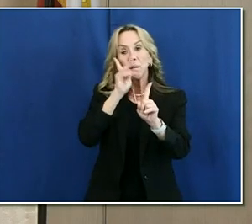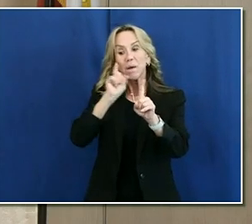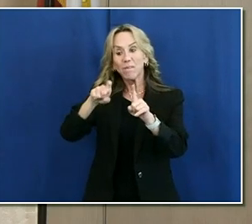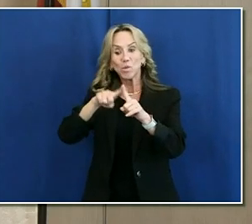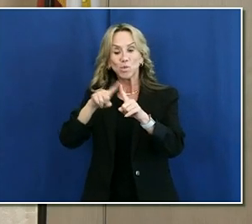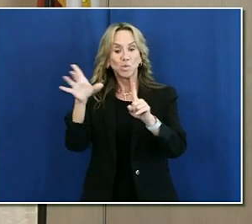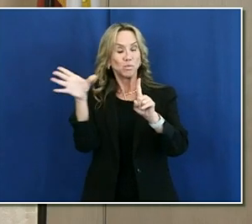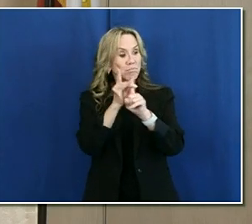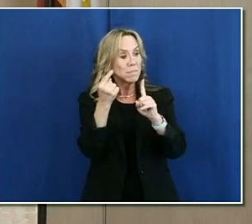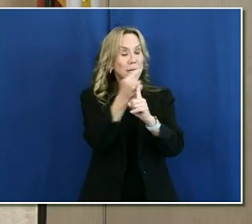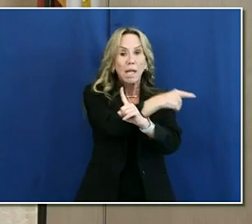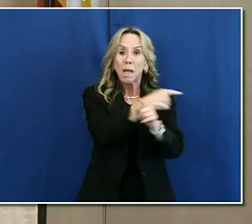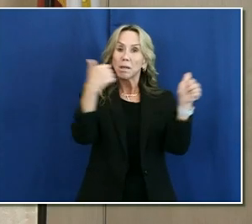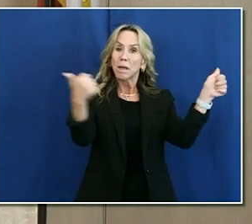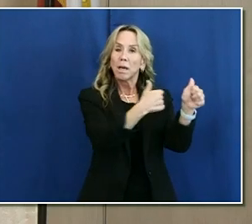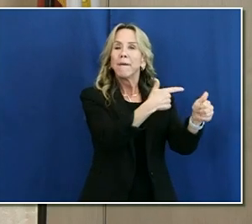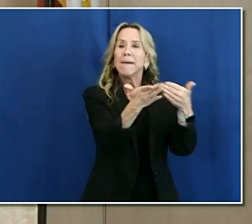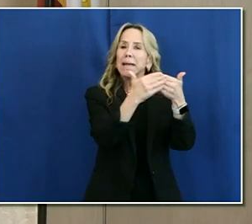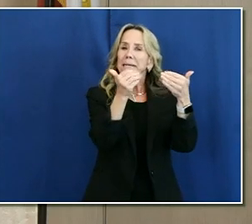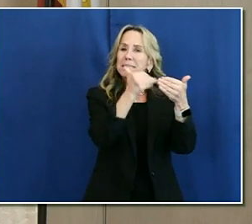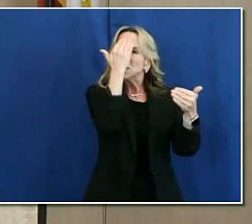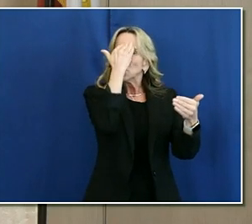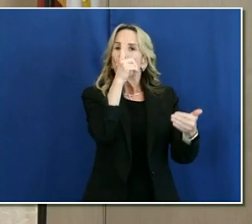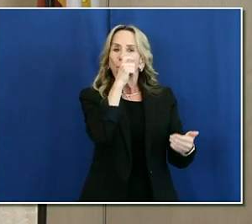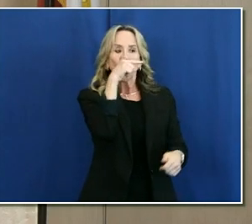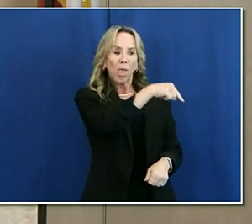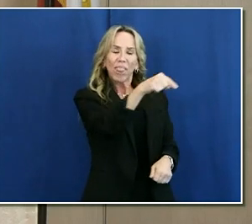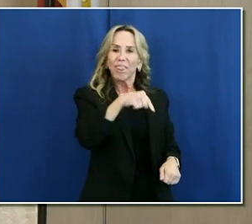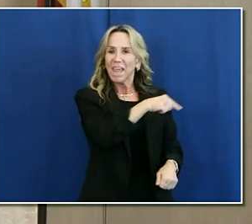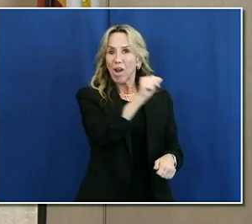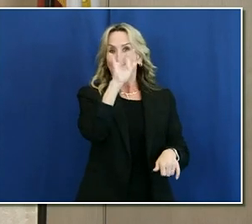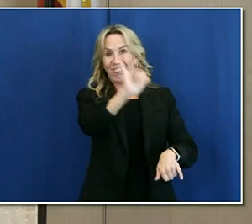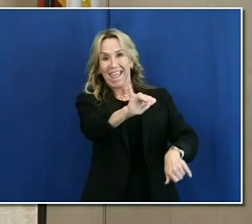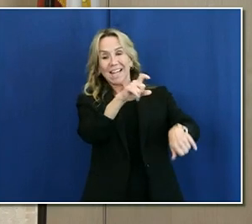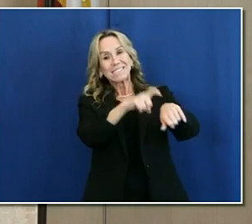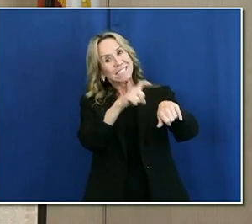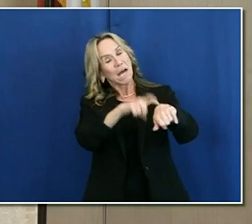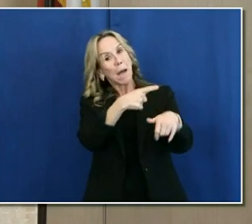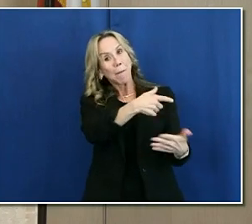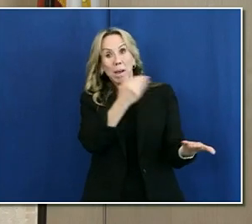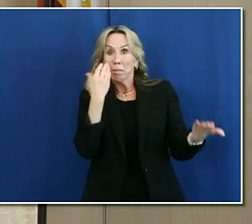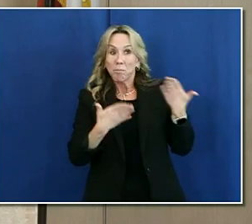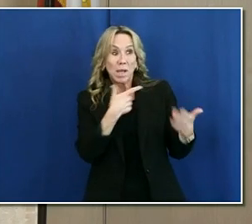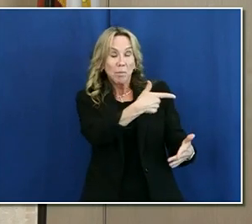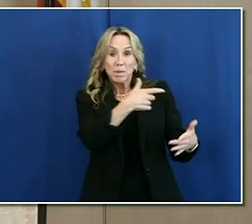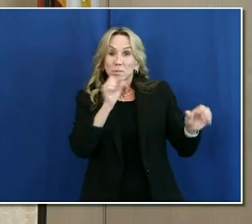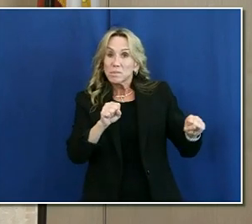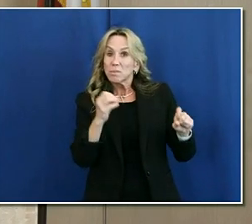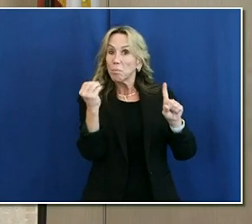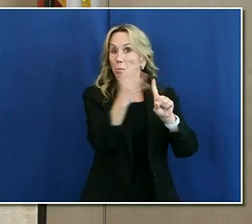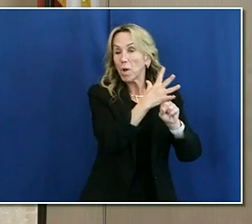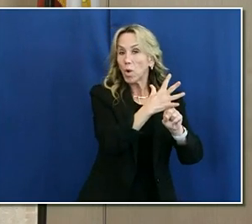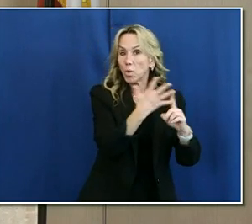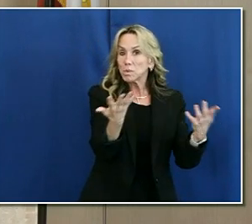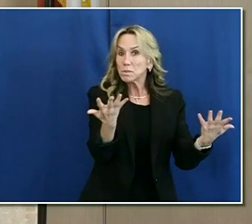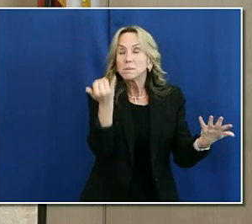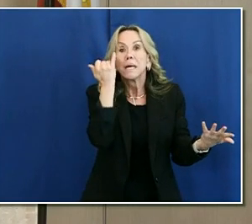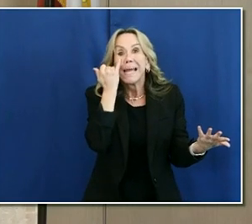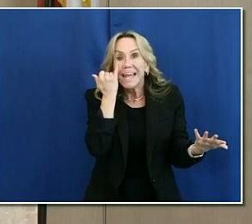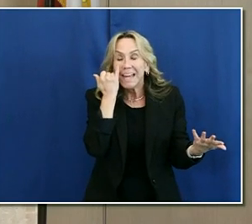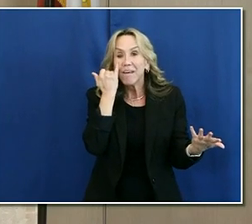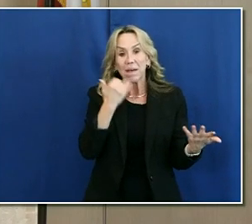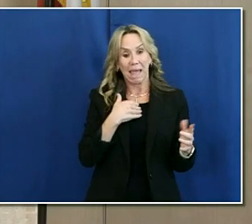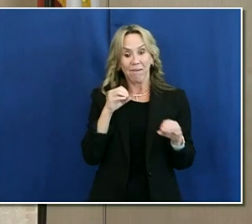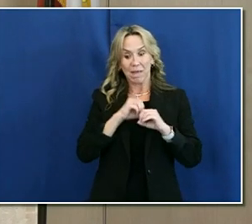and help us be more efficient in contacting individuals that may potentially have been exposed if there is